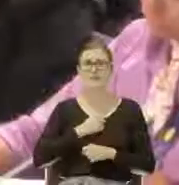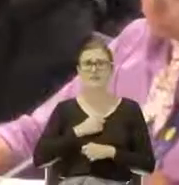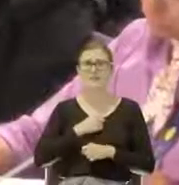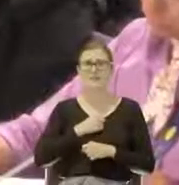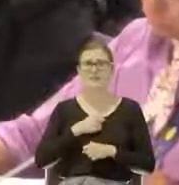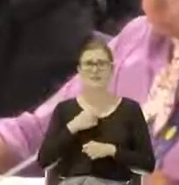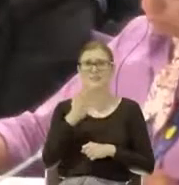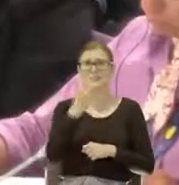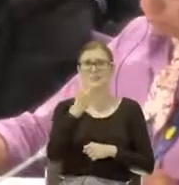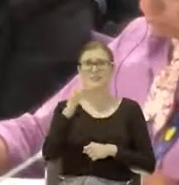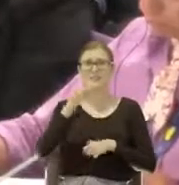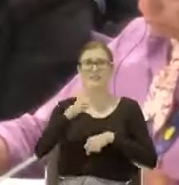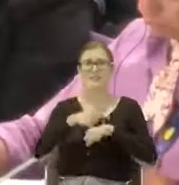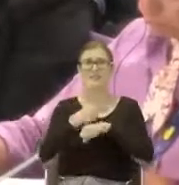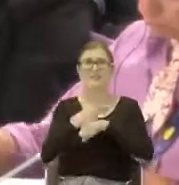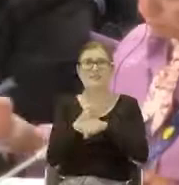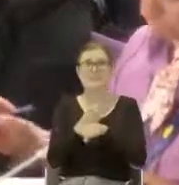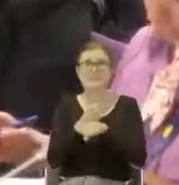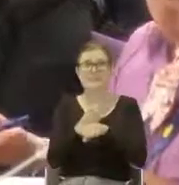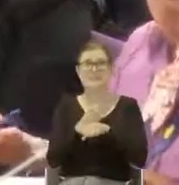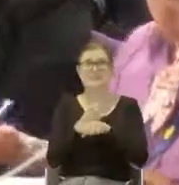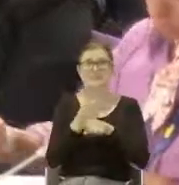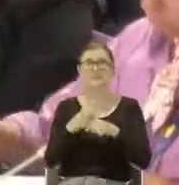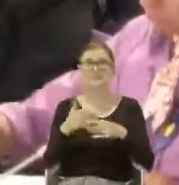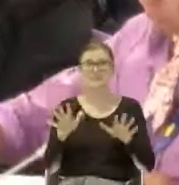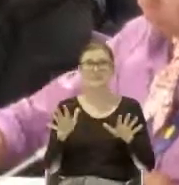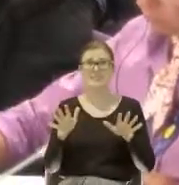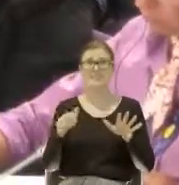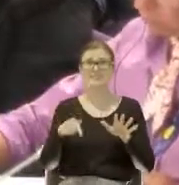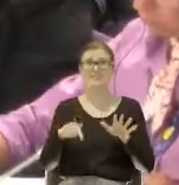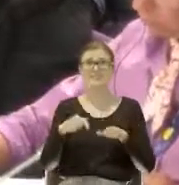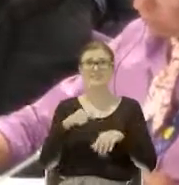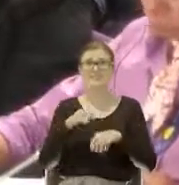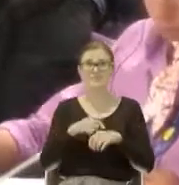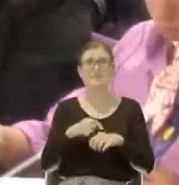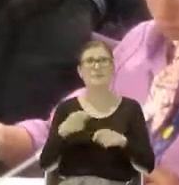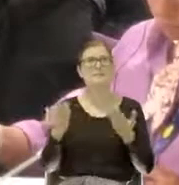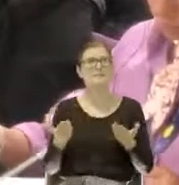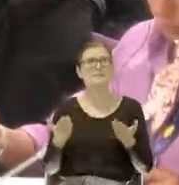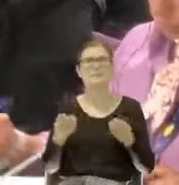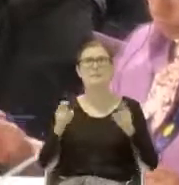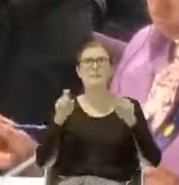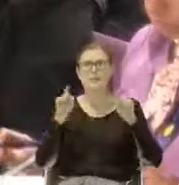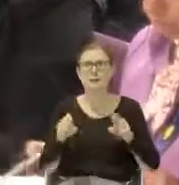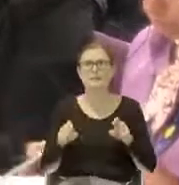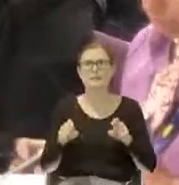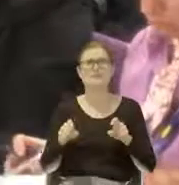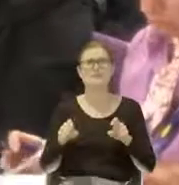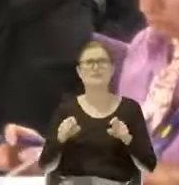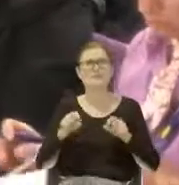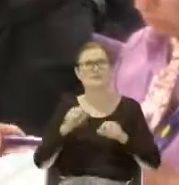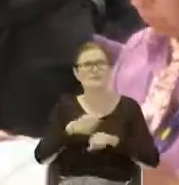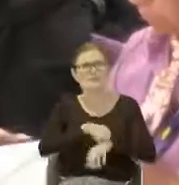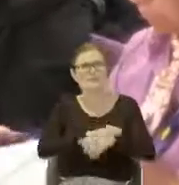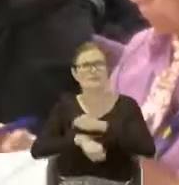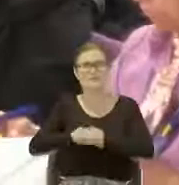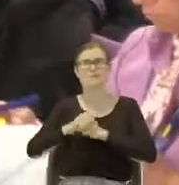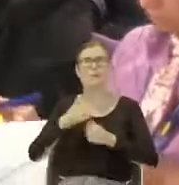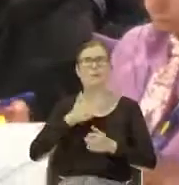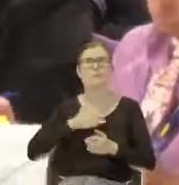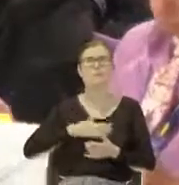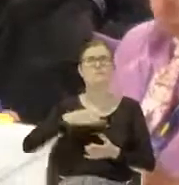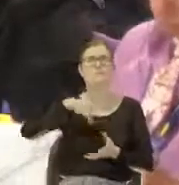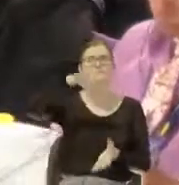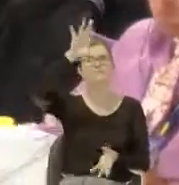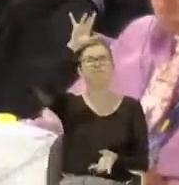there. So we have to take action. Now, as I conclude, I want to say, let's all yearn for